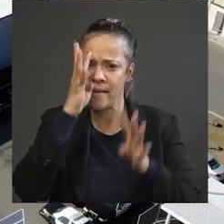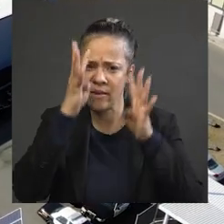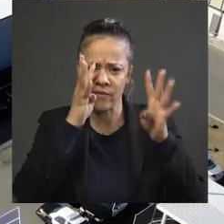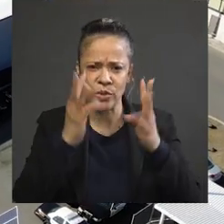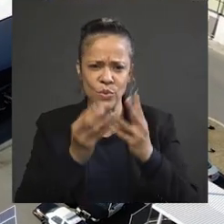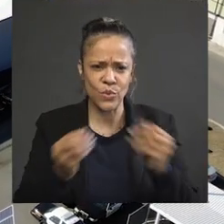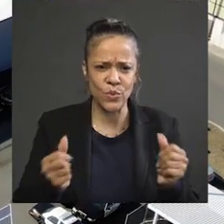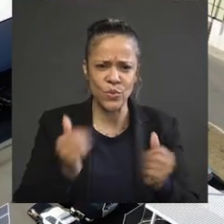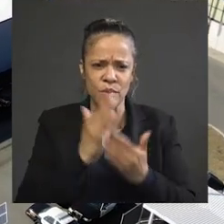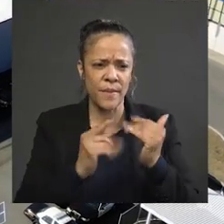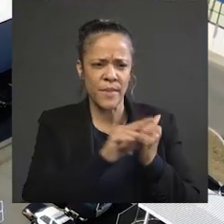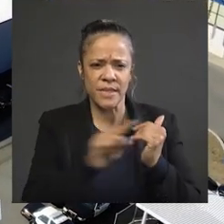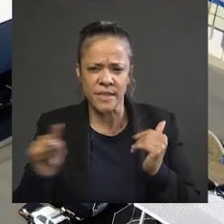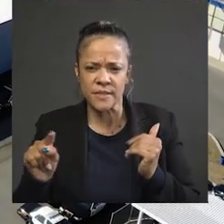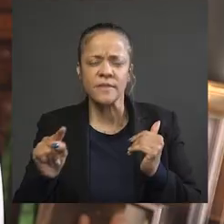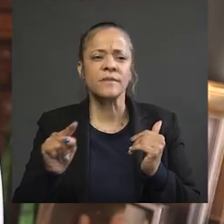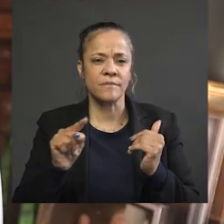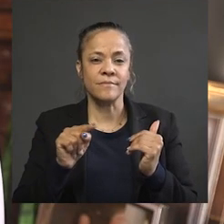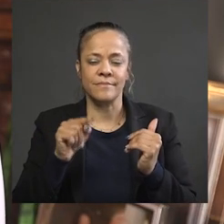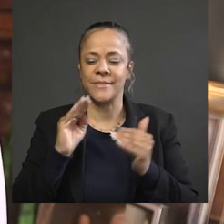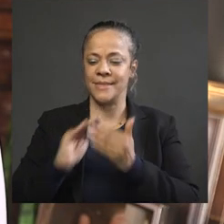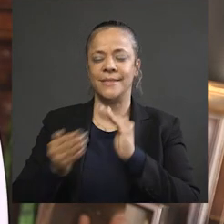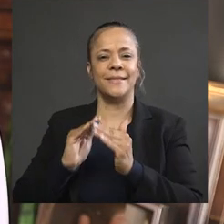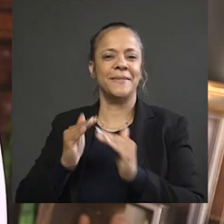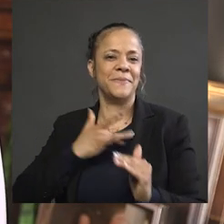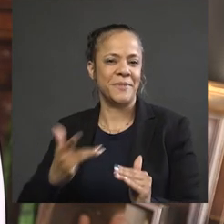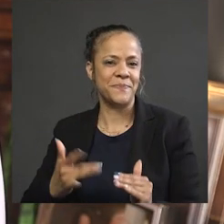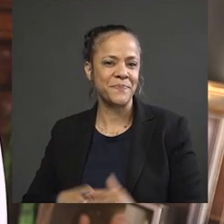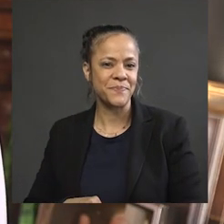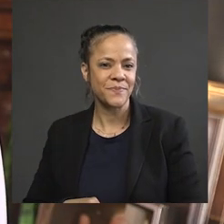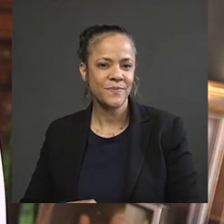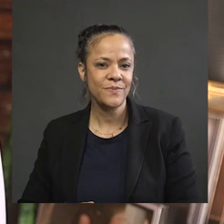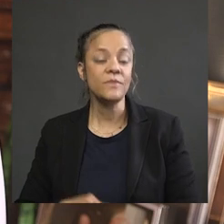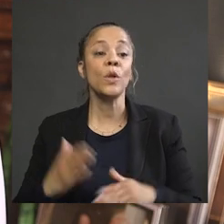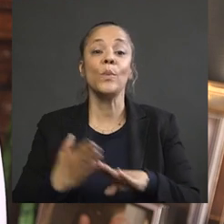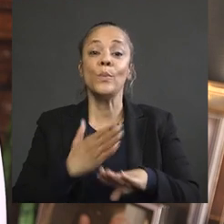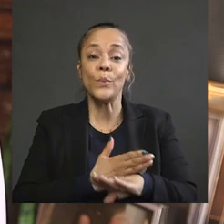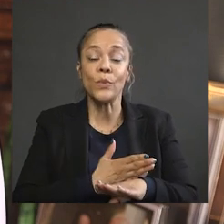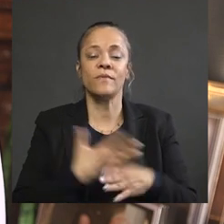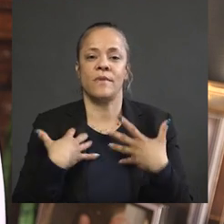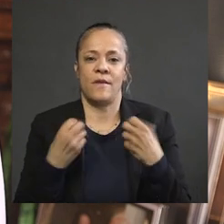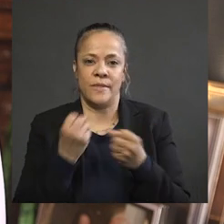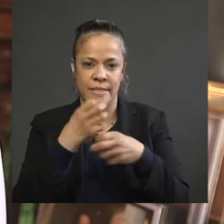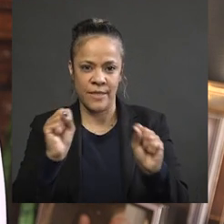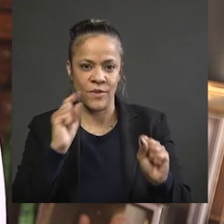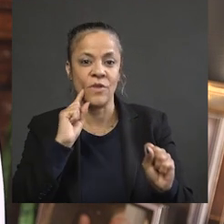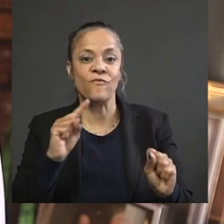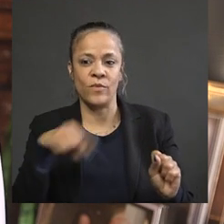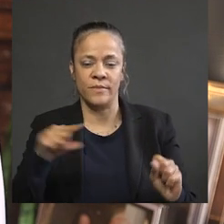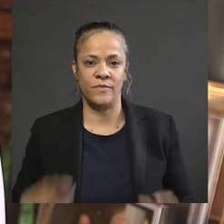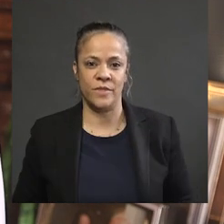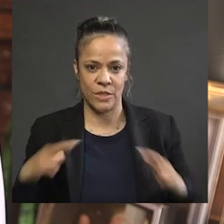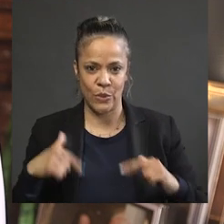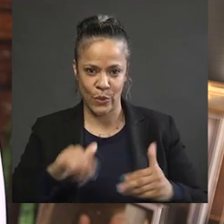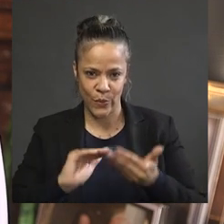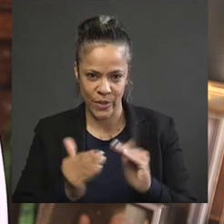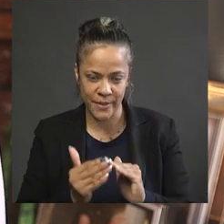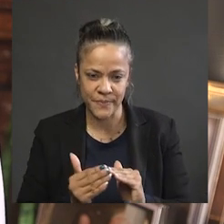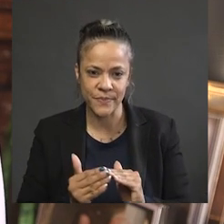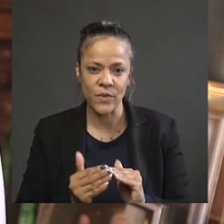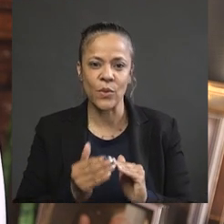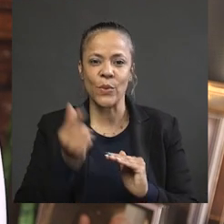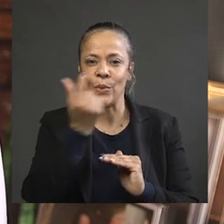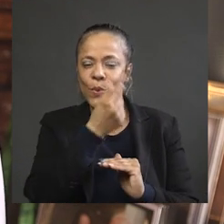implemented innovative solutions to various challenges that urban areas like us often face to improve the health and safety of our residents and community.